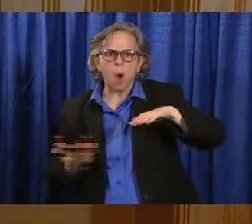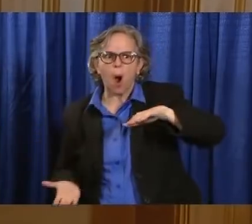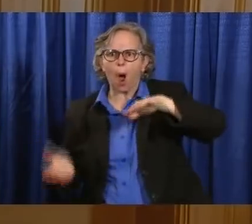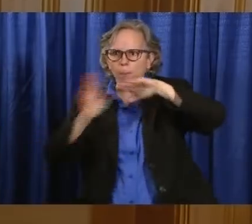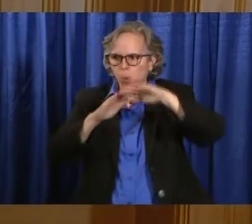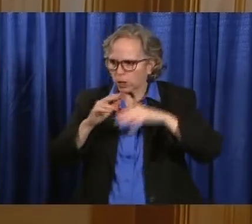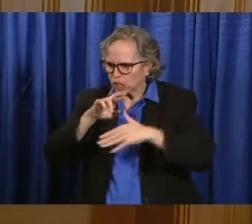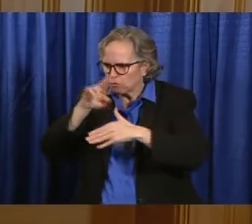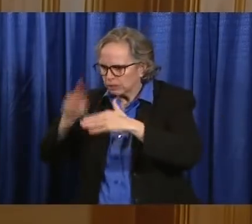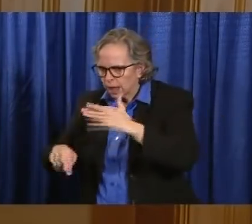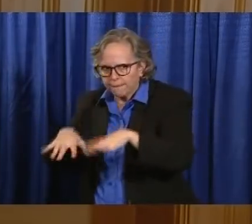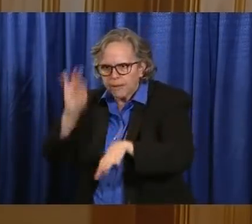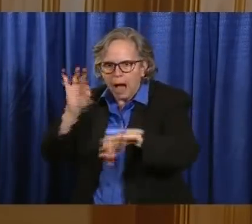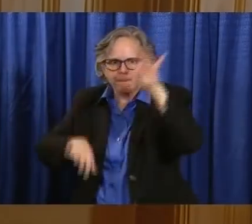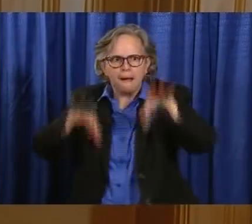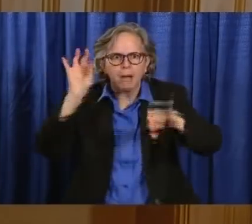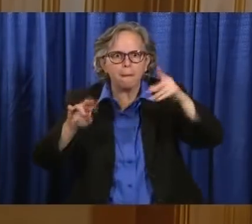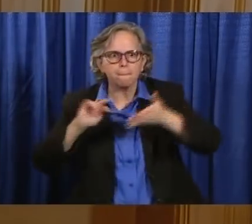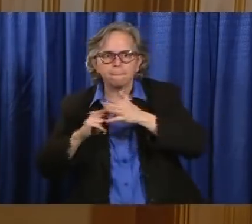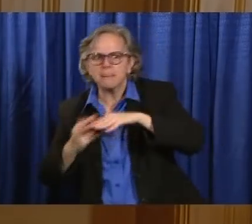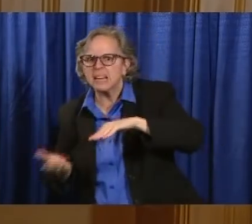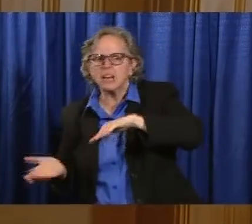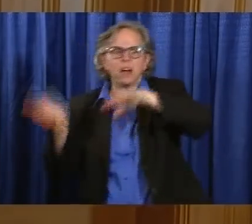though they have that capacity,